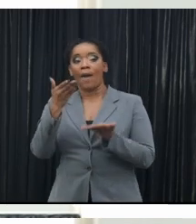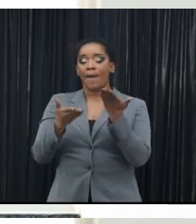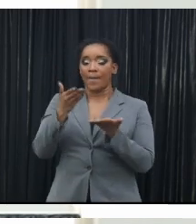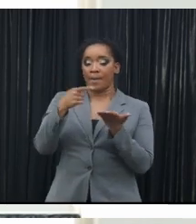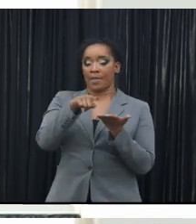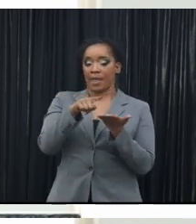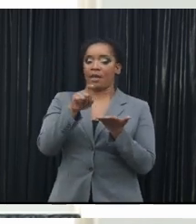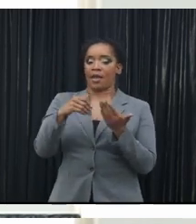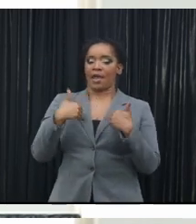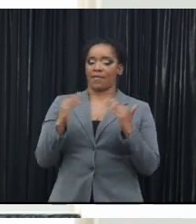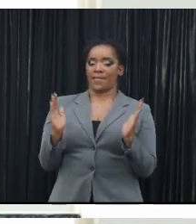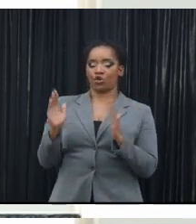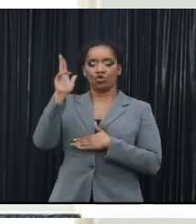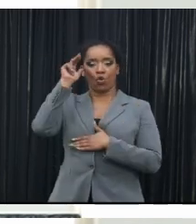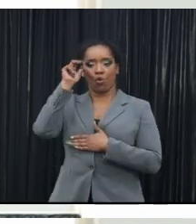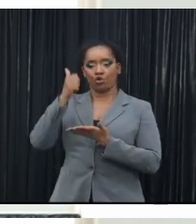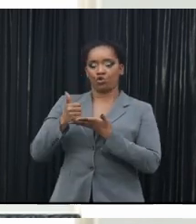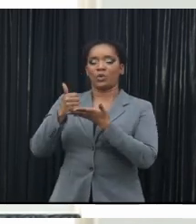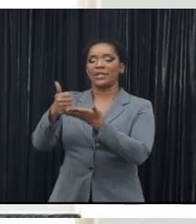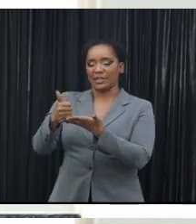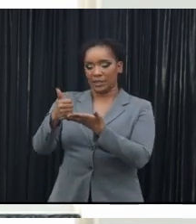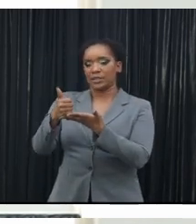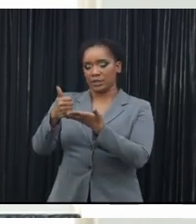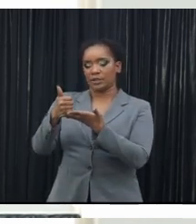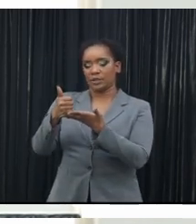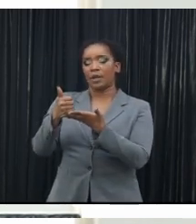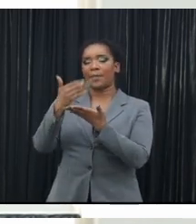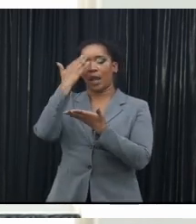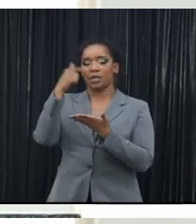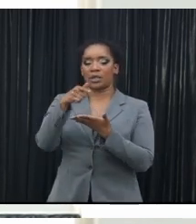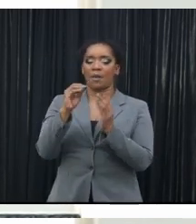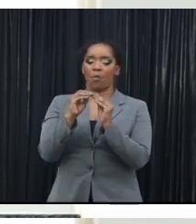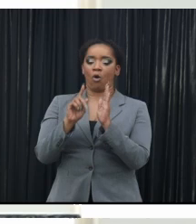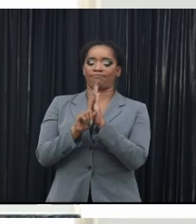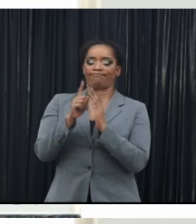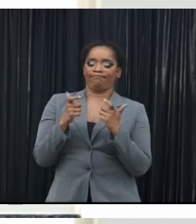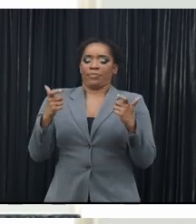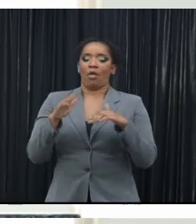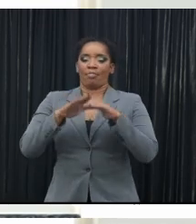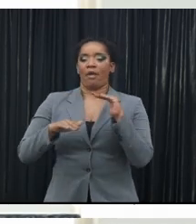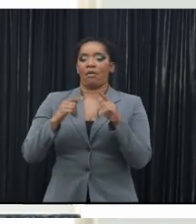horse to assist as opposed to a dog because of the height and the stature of the miniature horse.